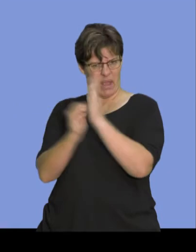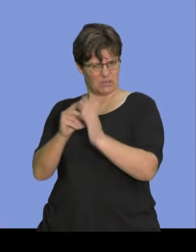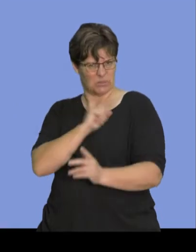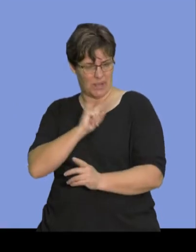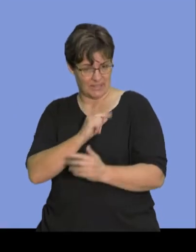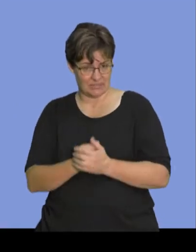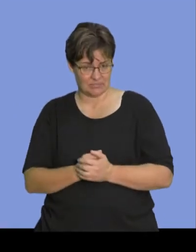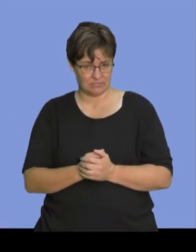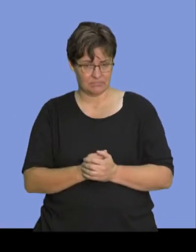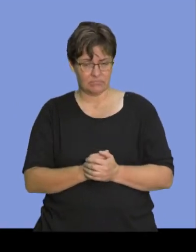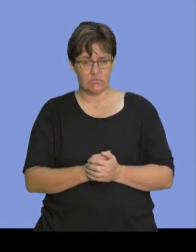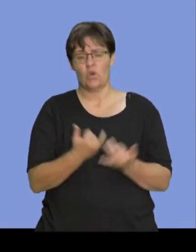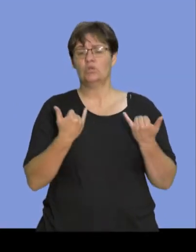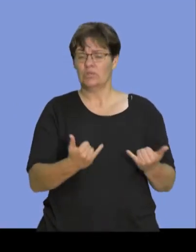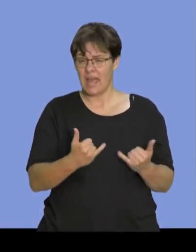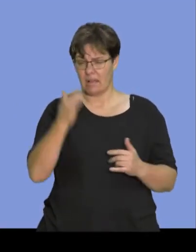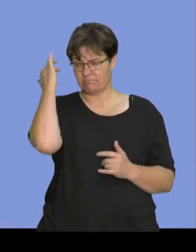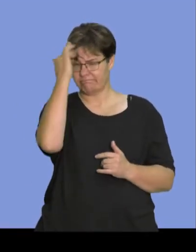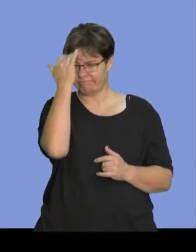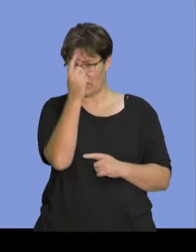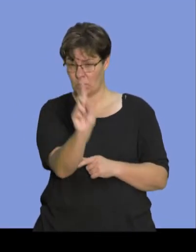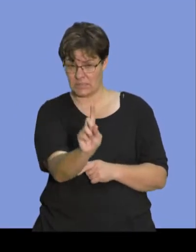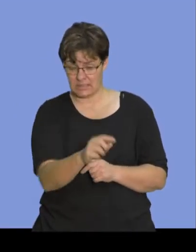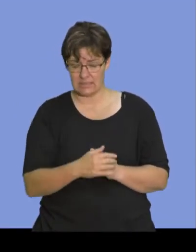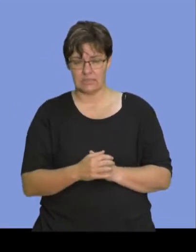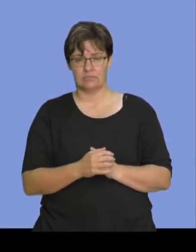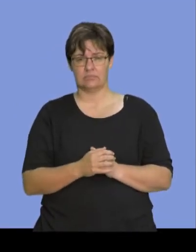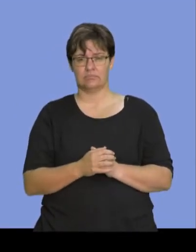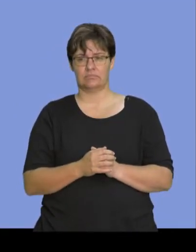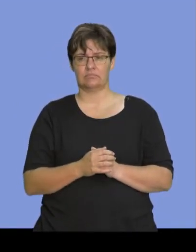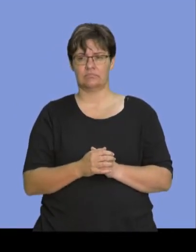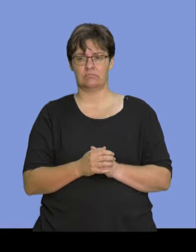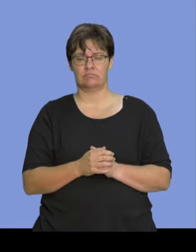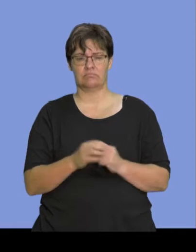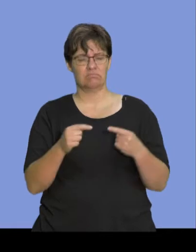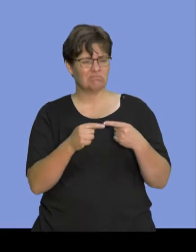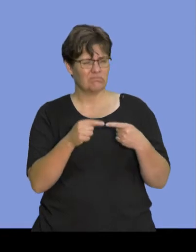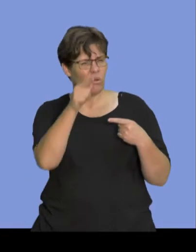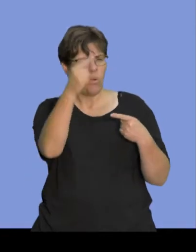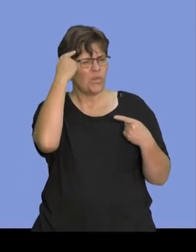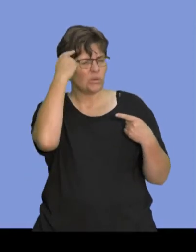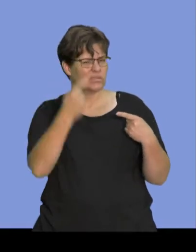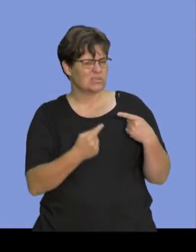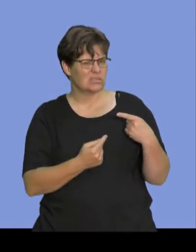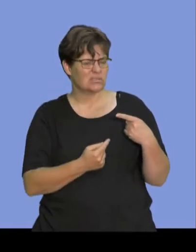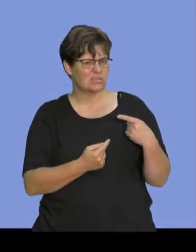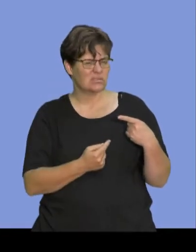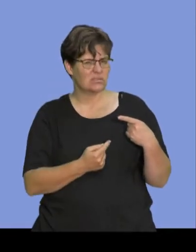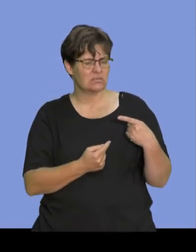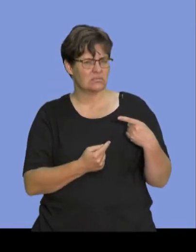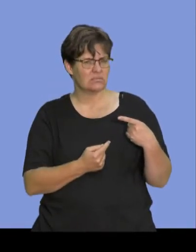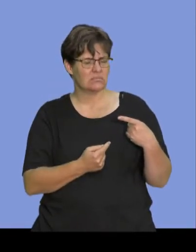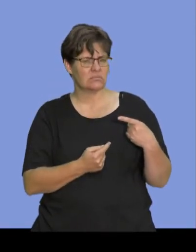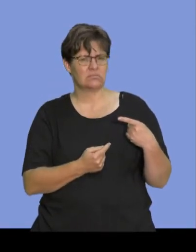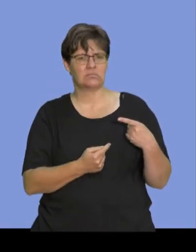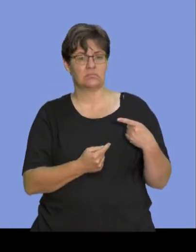the thinking today in today's lesson is actually about the following. Have you thought about how do we know